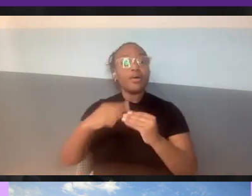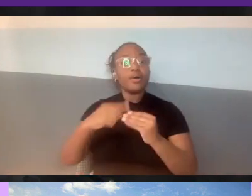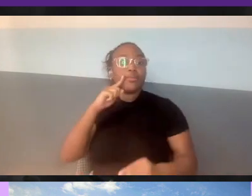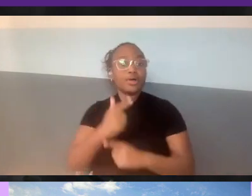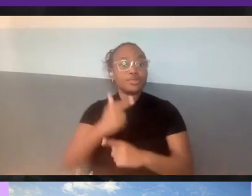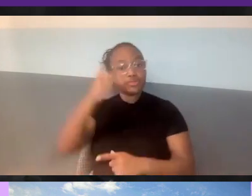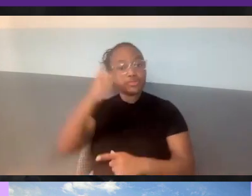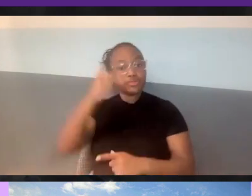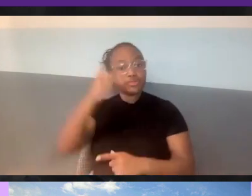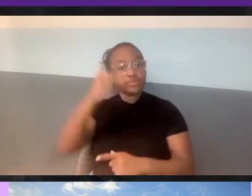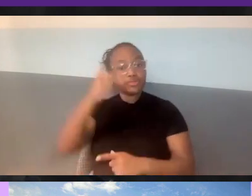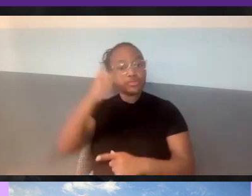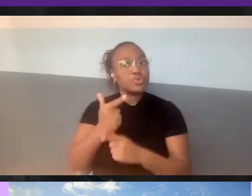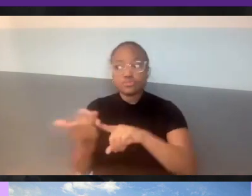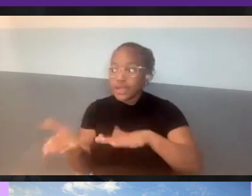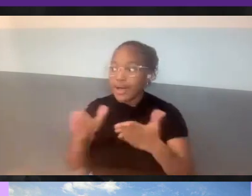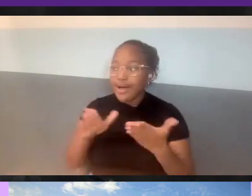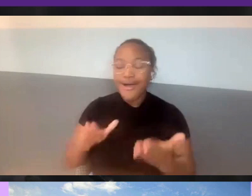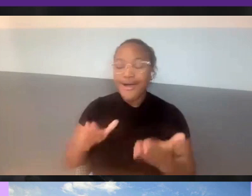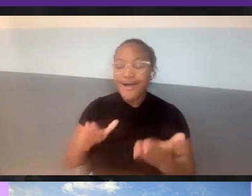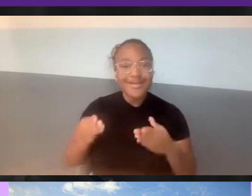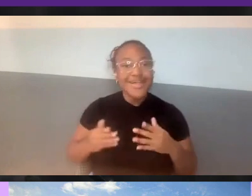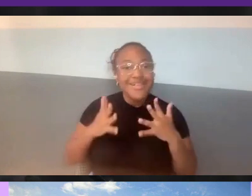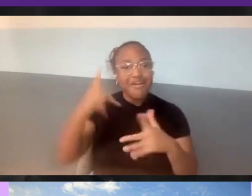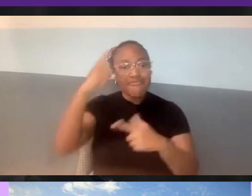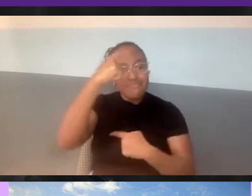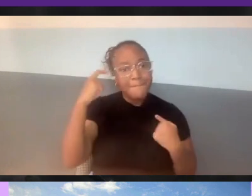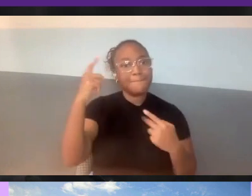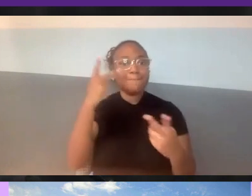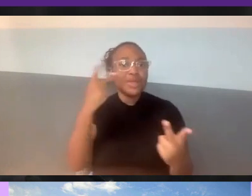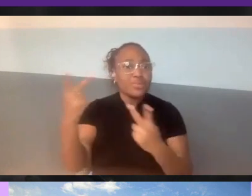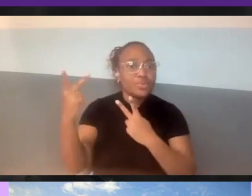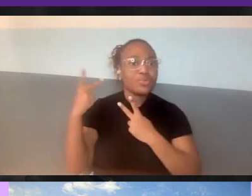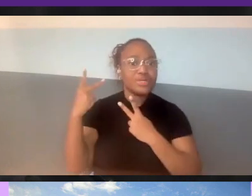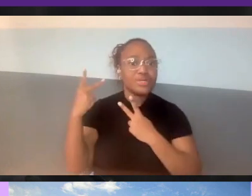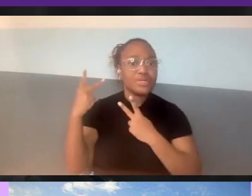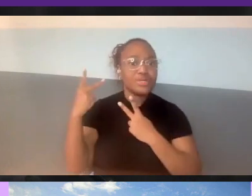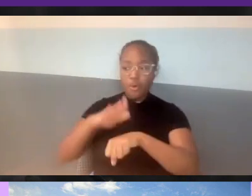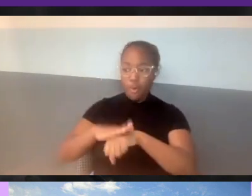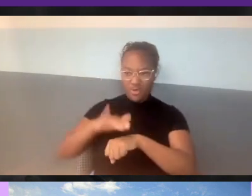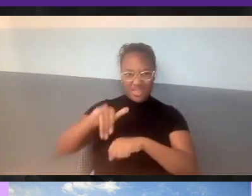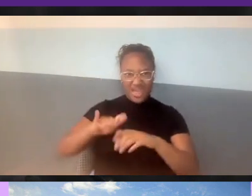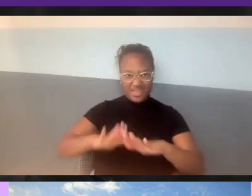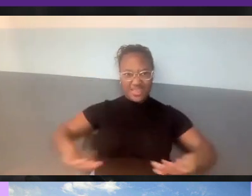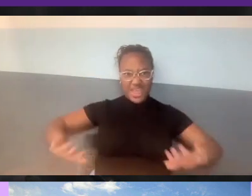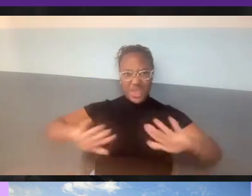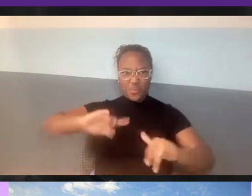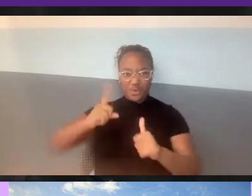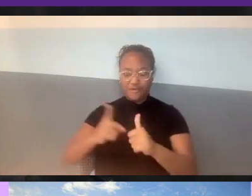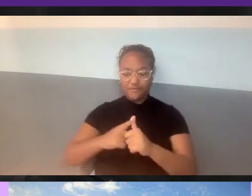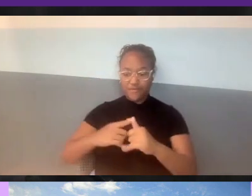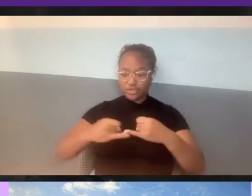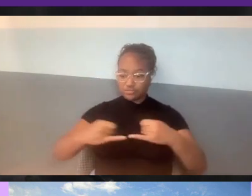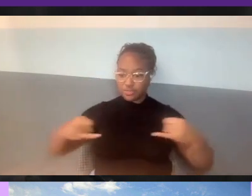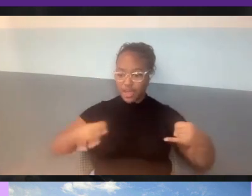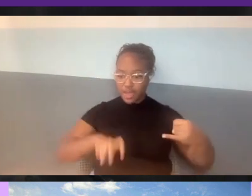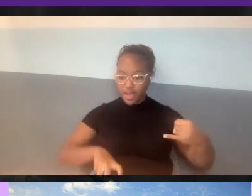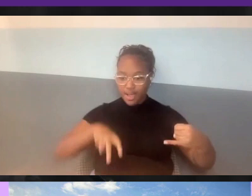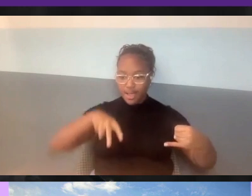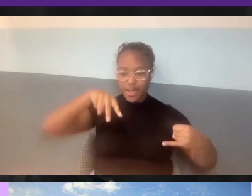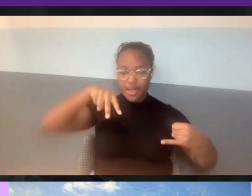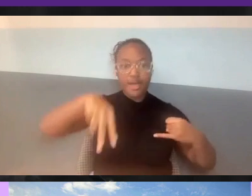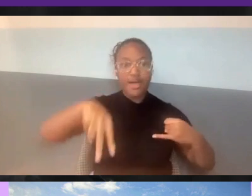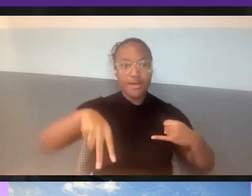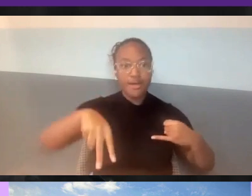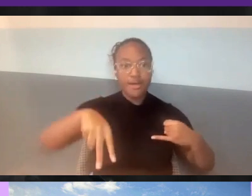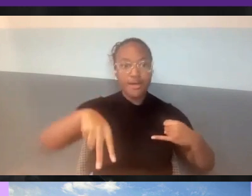those territories when they first step on this side of the border. And so it's really like remembering all